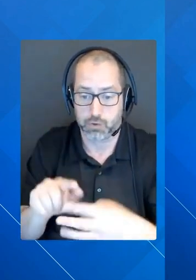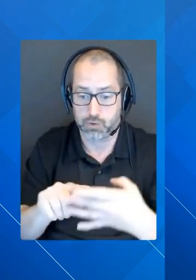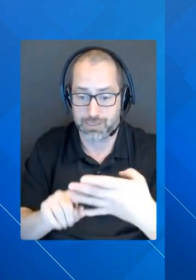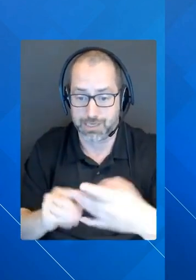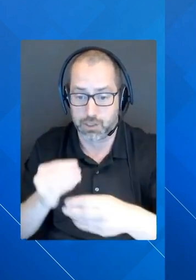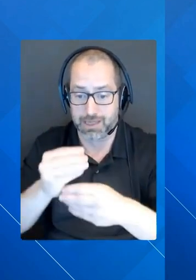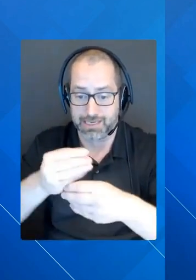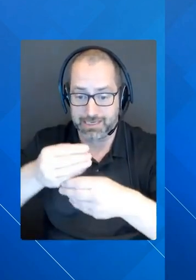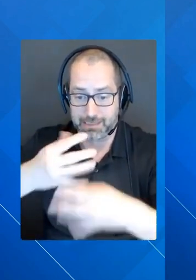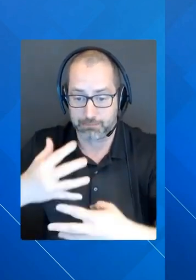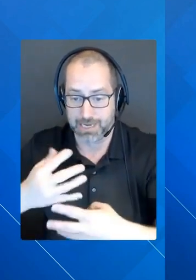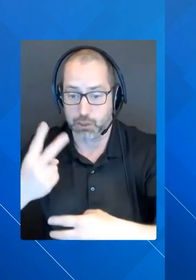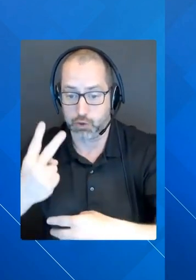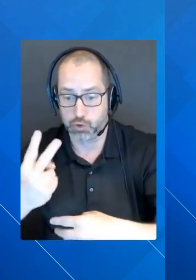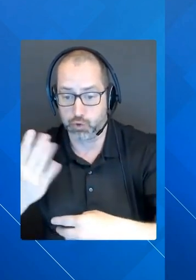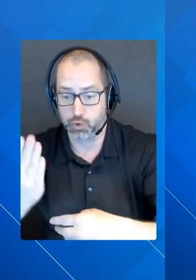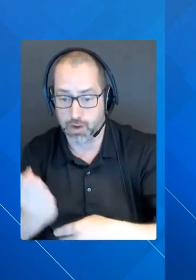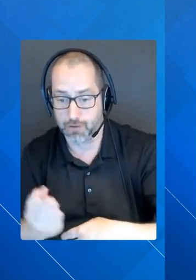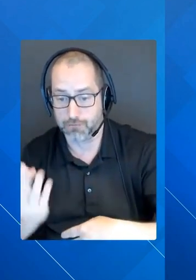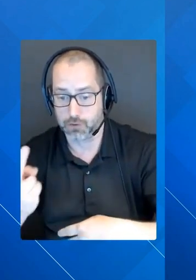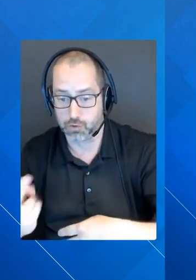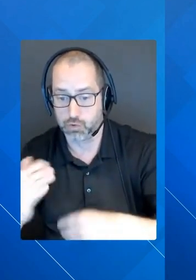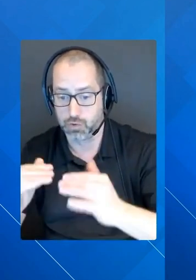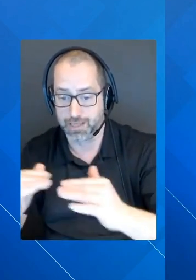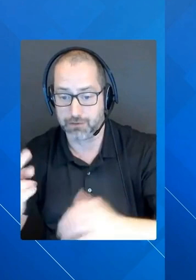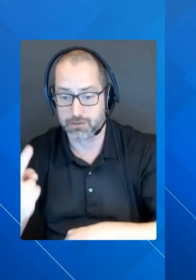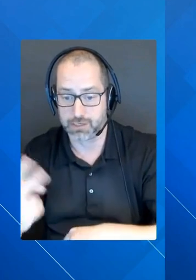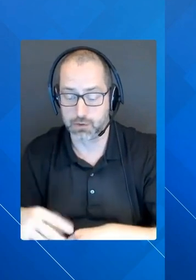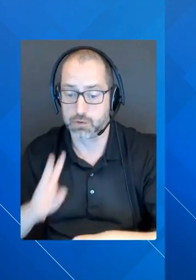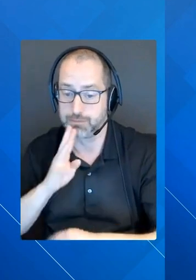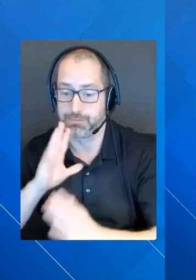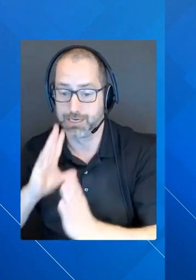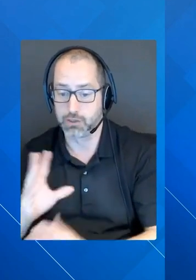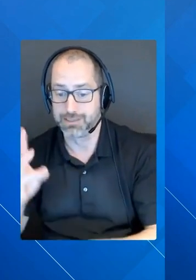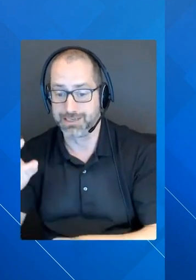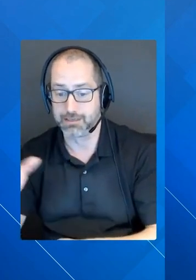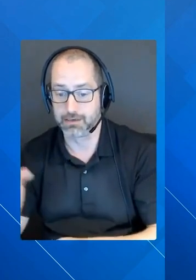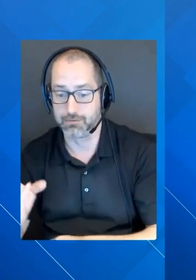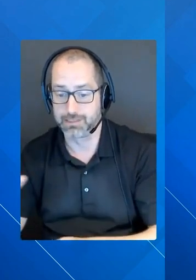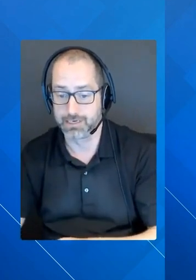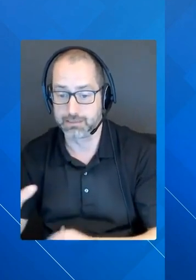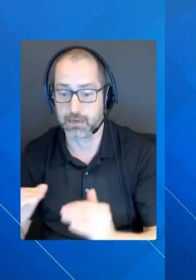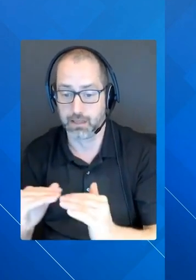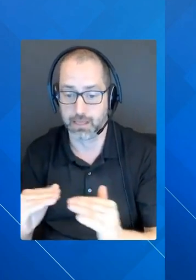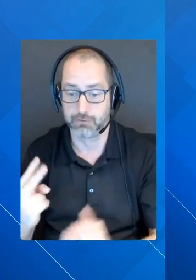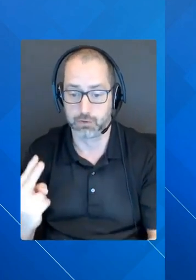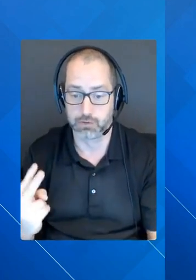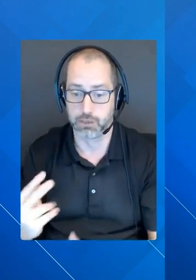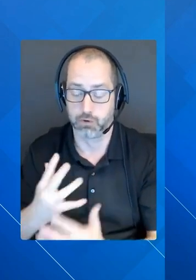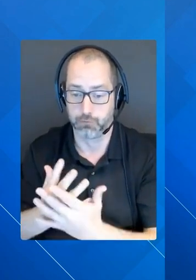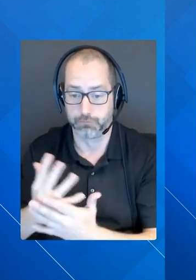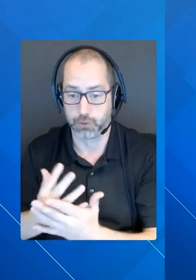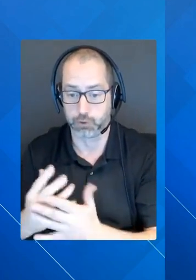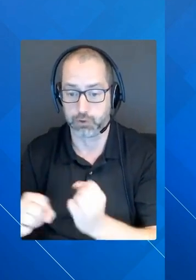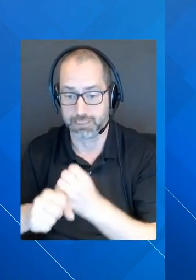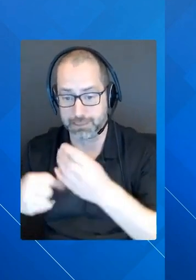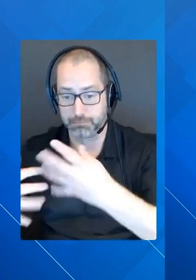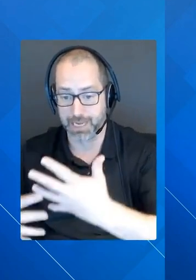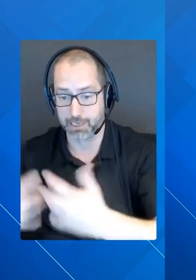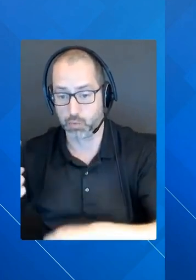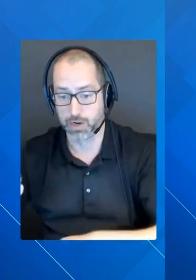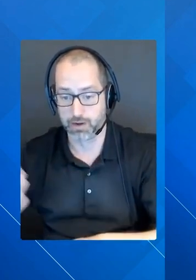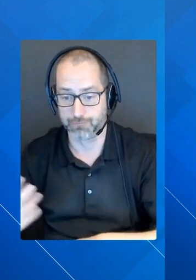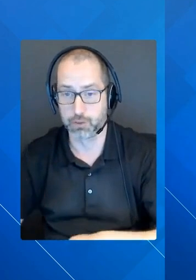0. Level 1 speakers 6 of 6. Level 0 filters expanded 1 of 2. There it